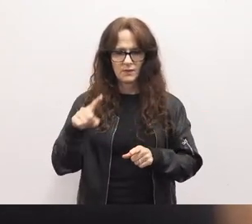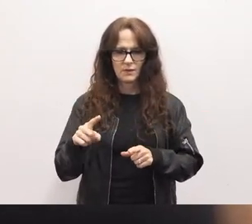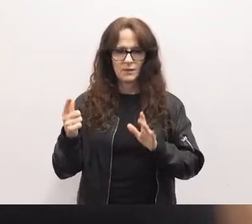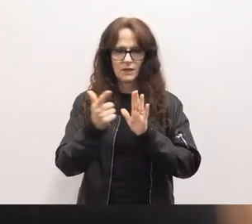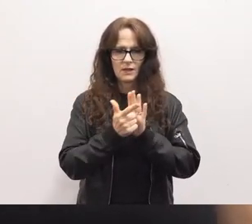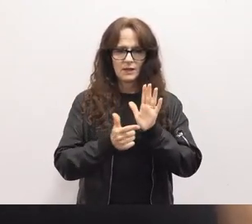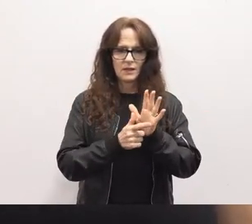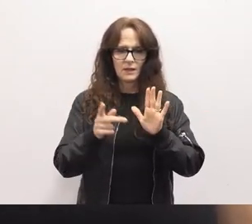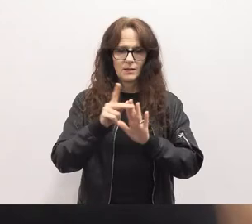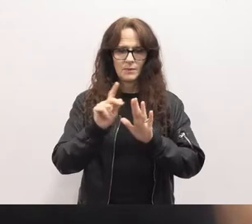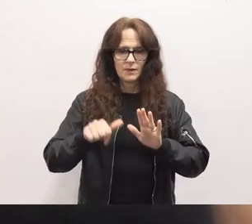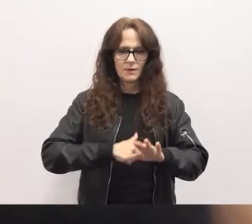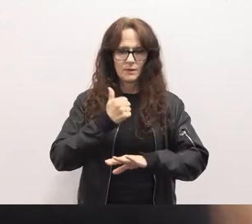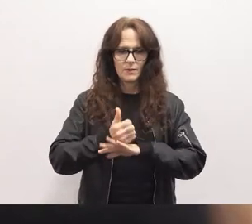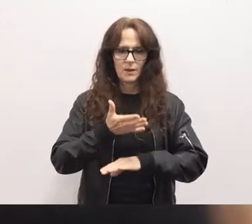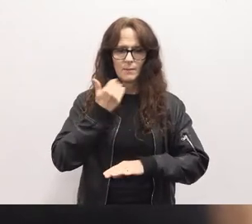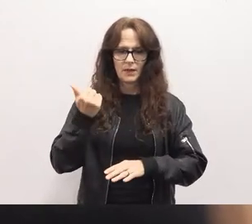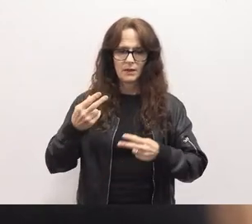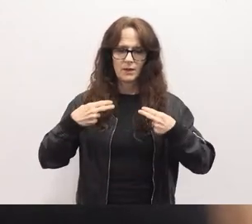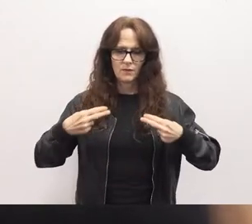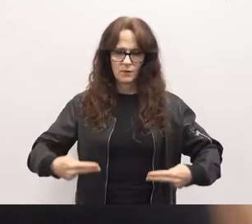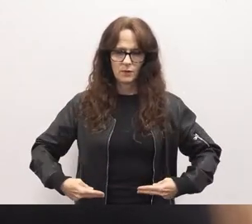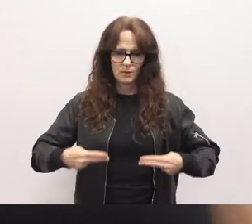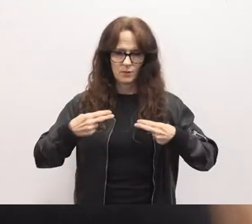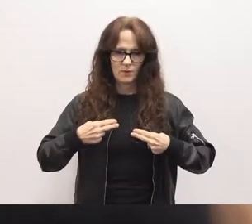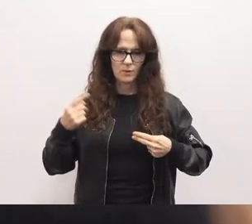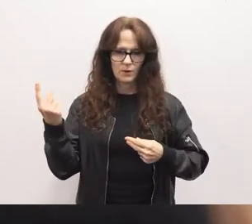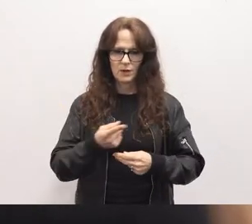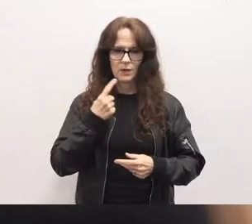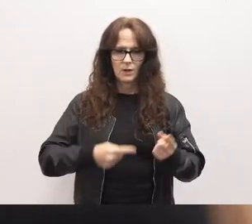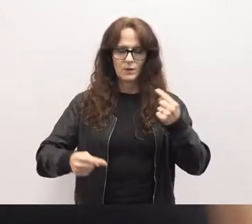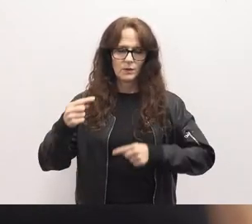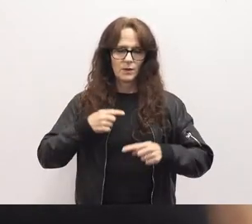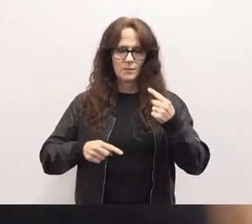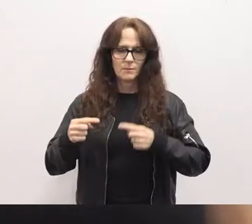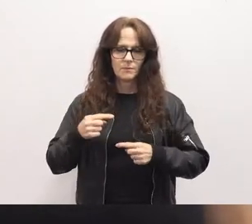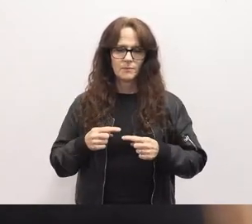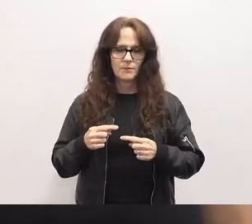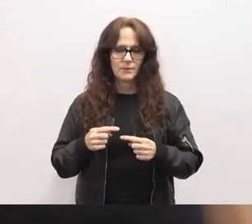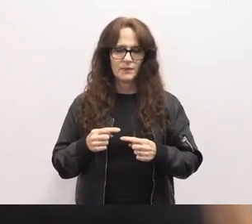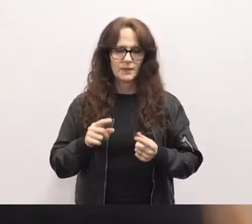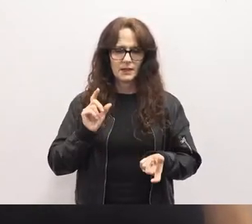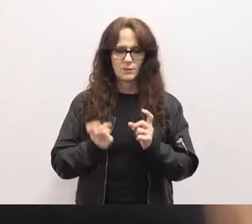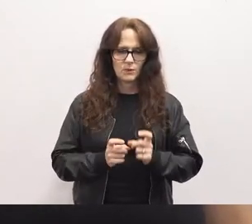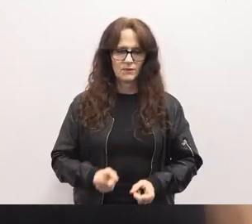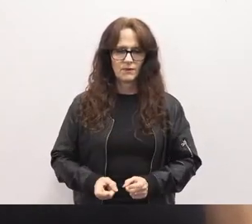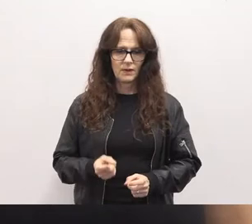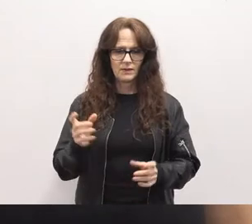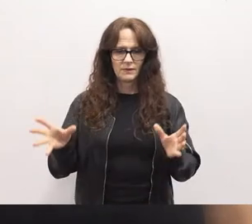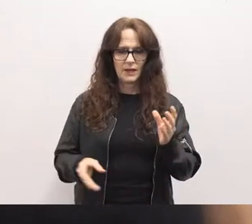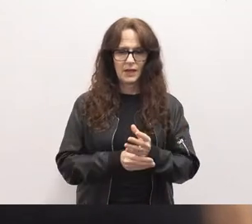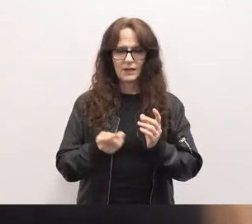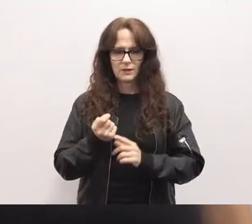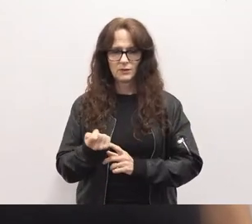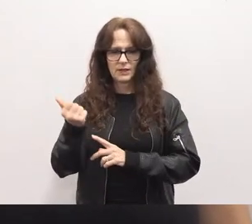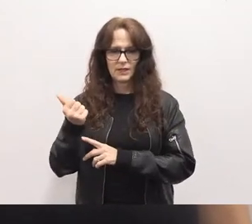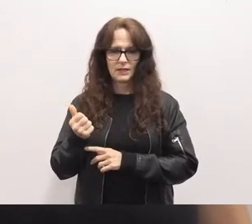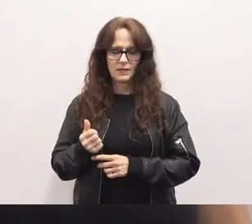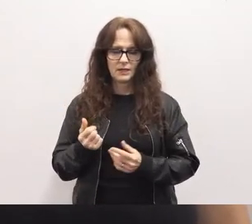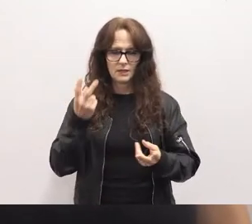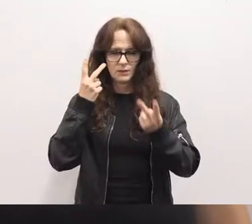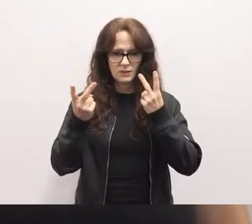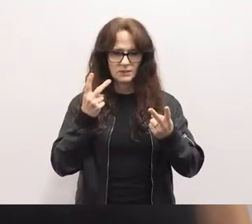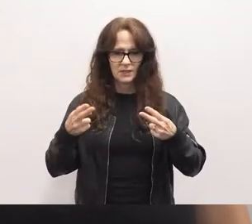and policy are put in place for the betterment of humanity. We can always go back to revise, add, or delete. They're saying if you want to